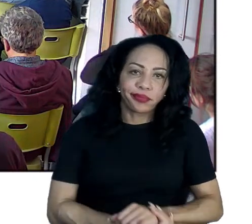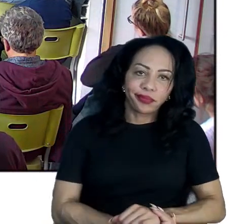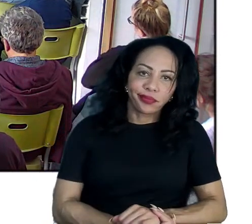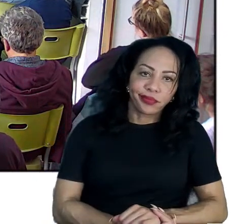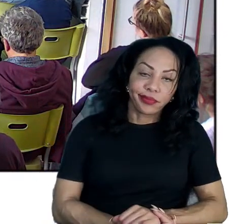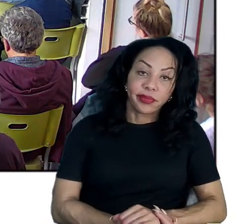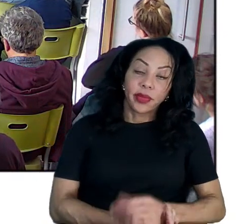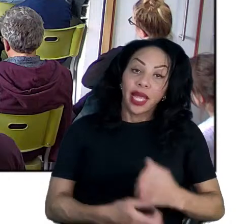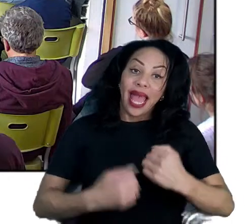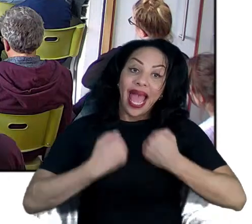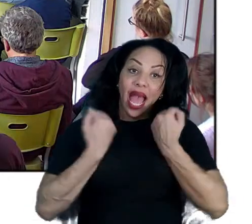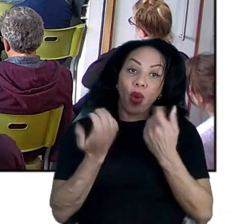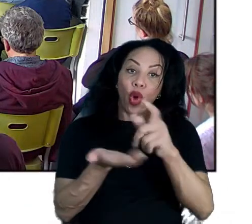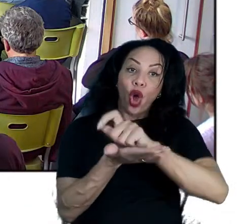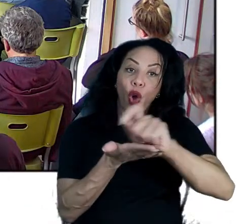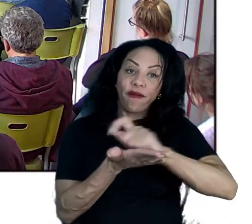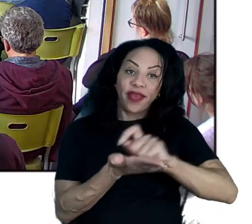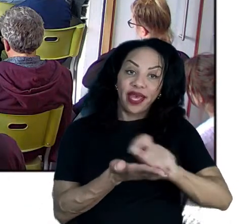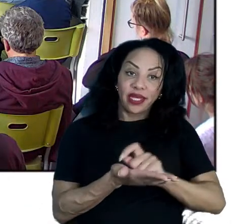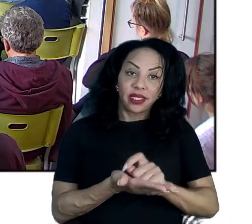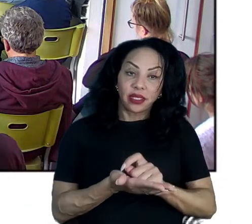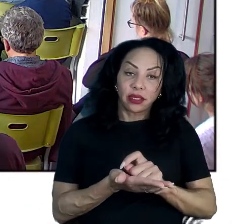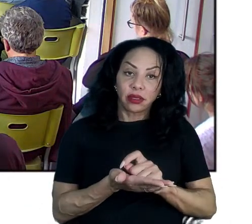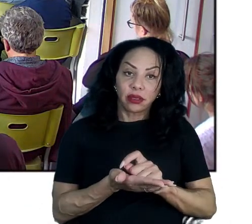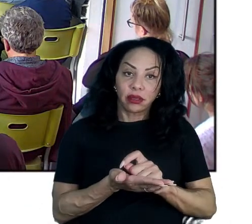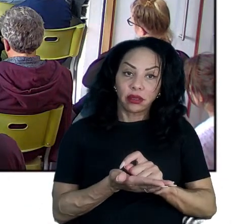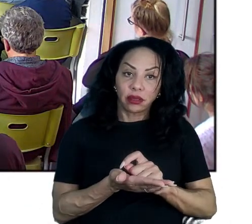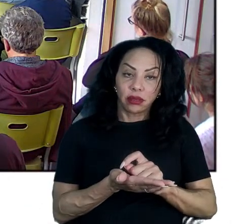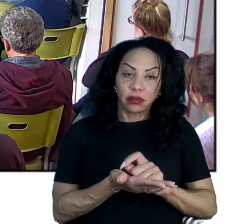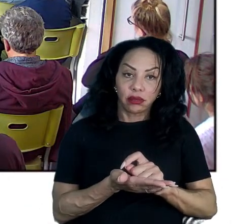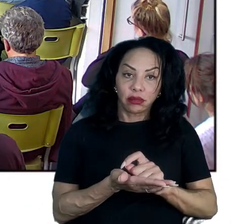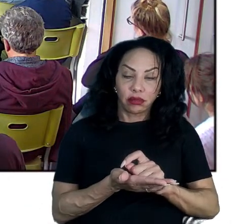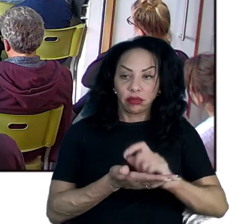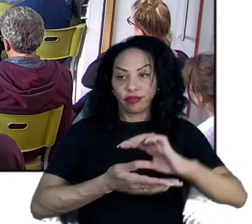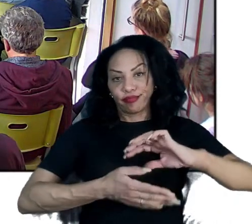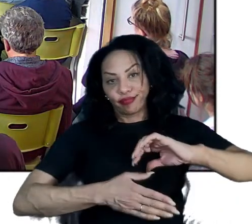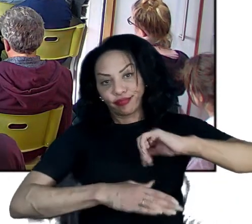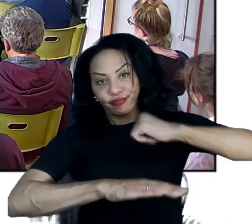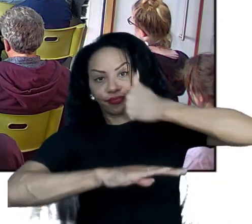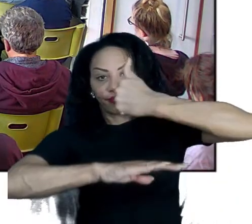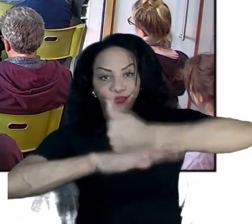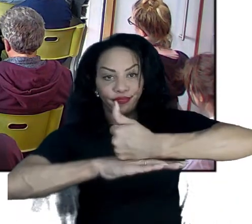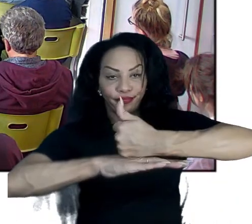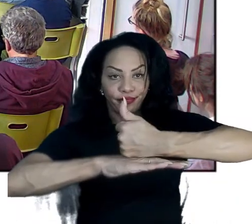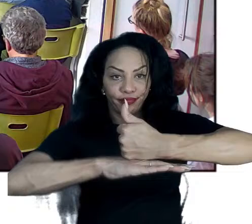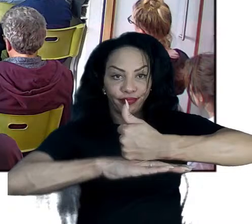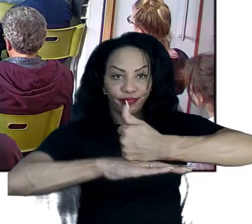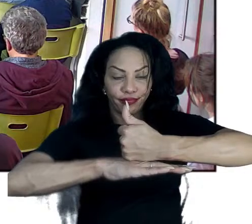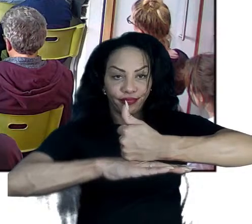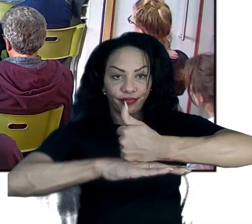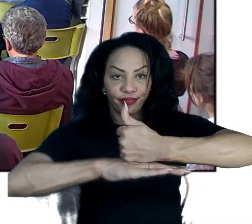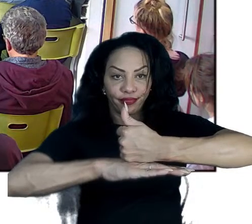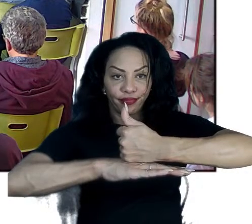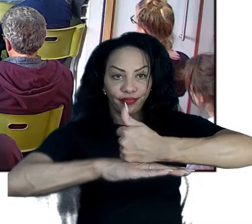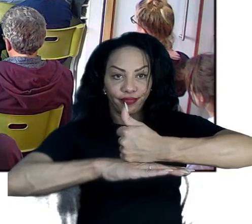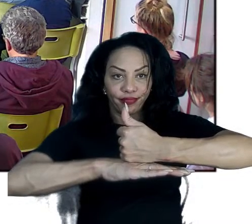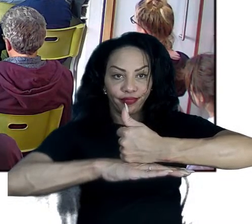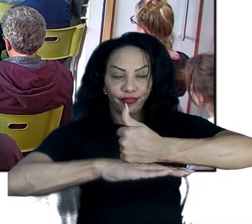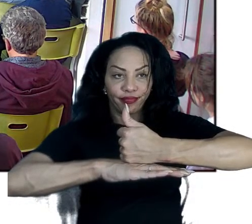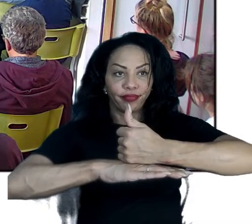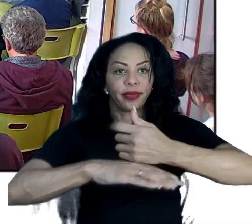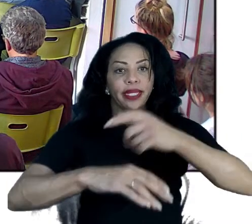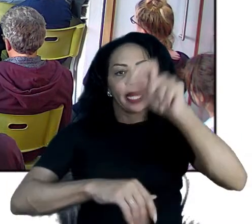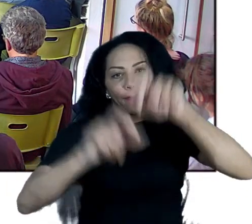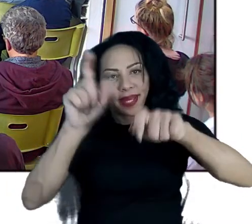that we created, was totally owned and taken over by the people that came through it, the whole time I'm reflecting on the archive